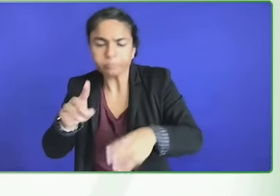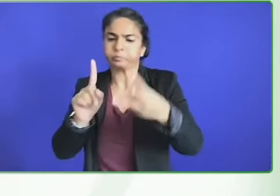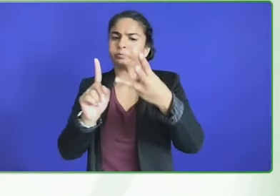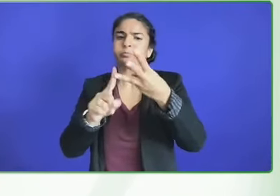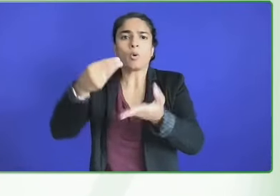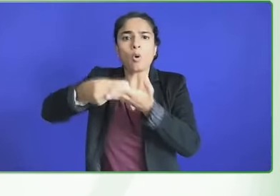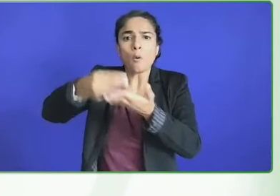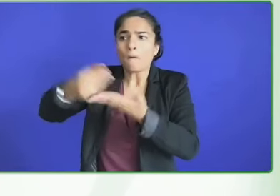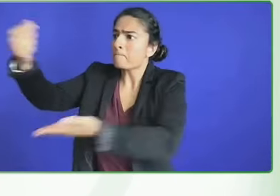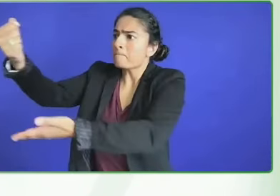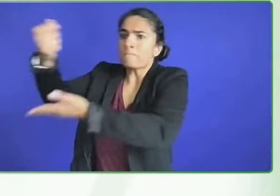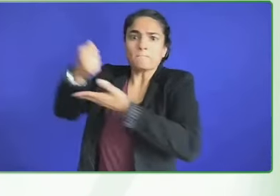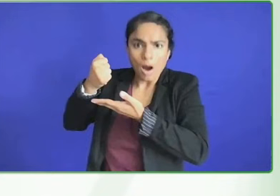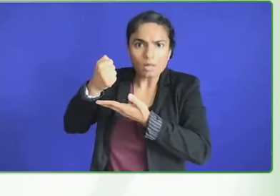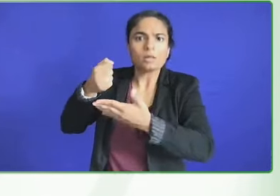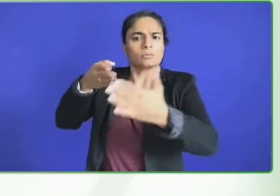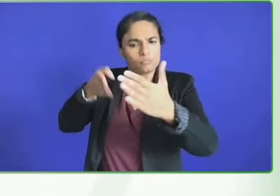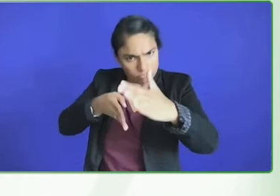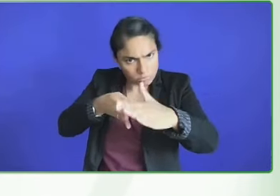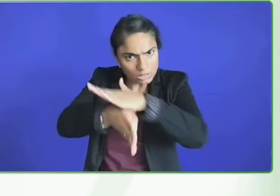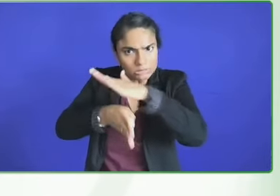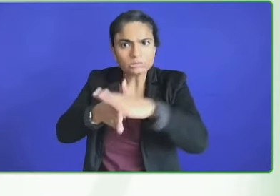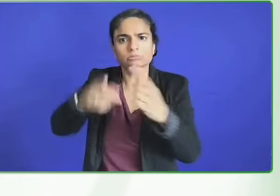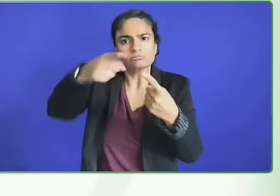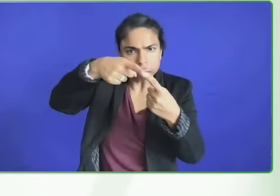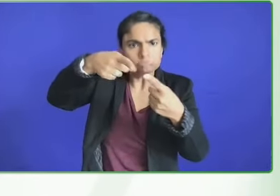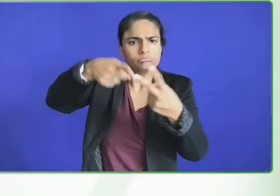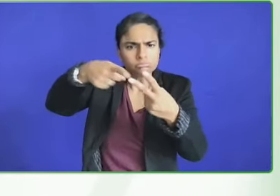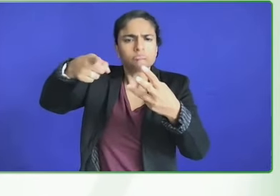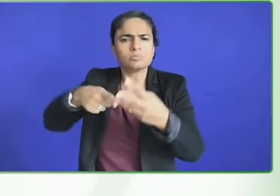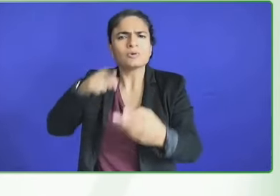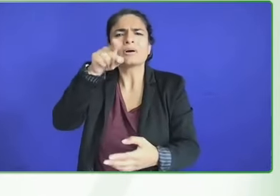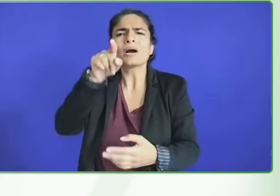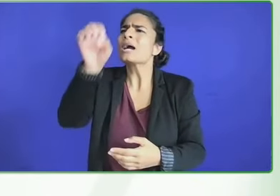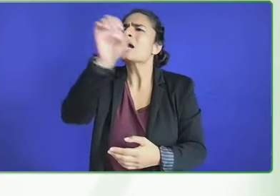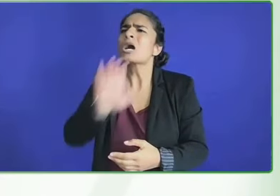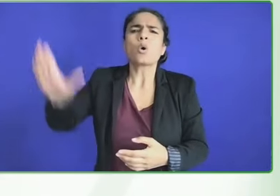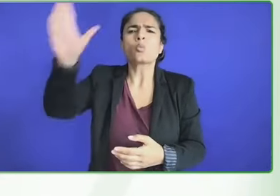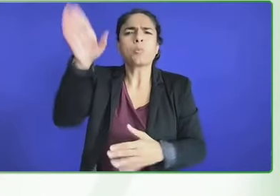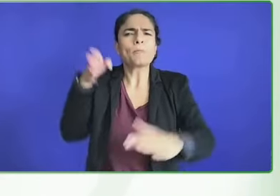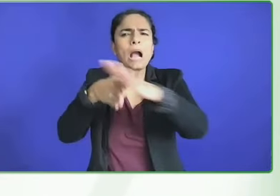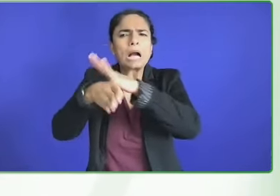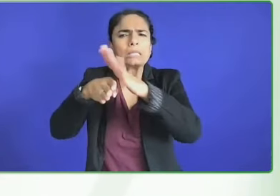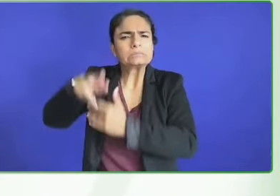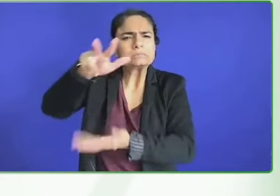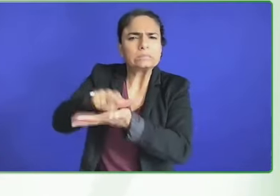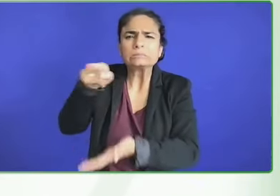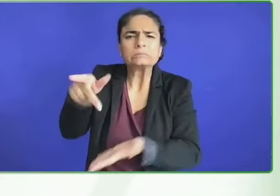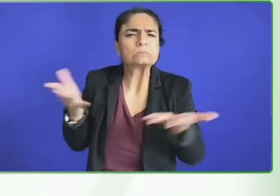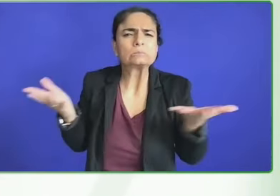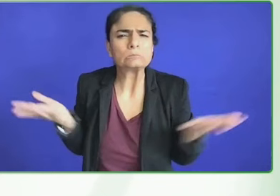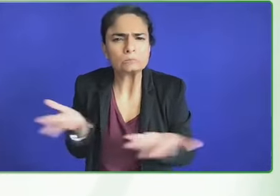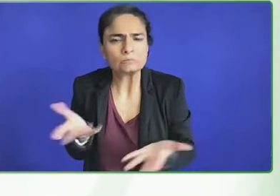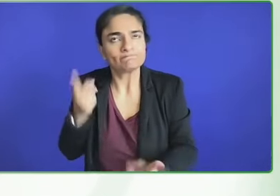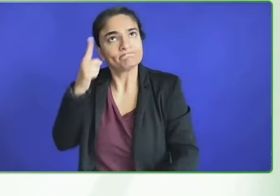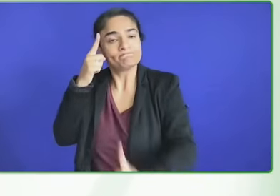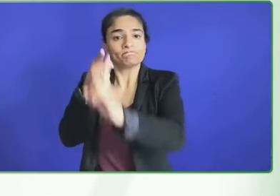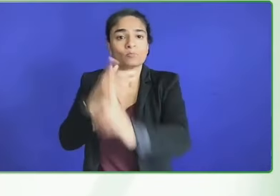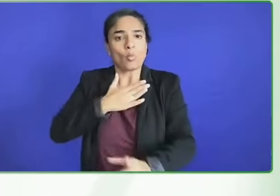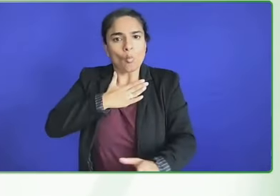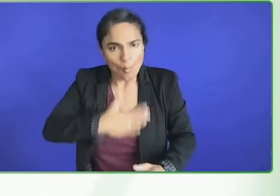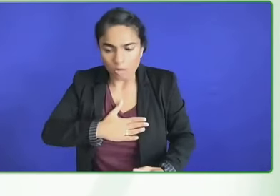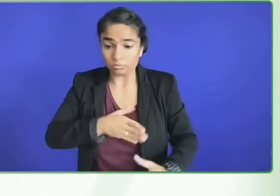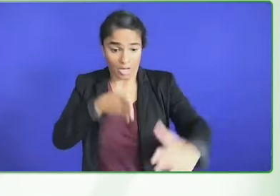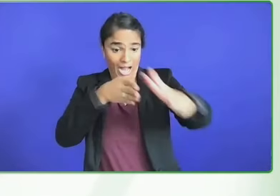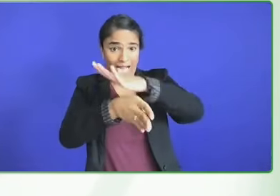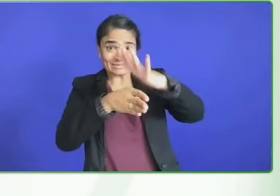ICT, and what it does is it turns the paradigm shift from many existing accessibility